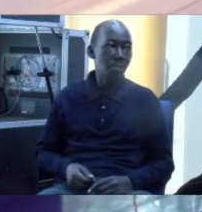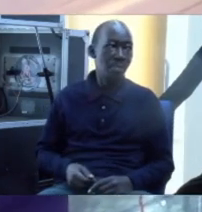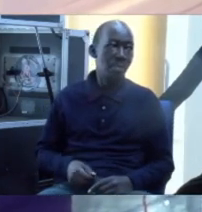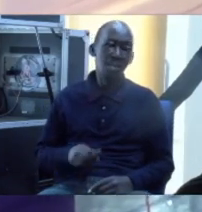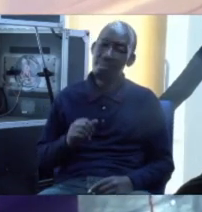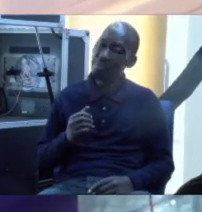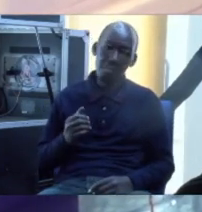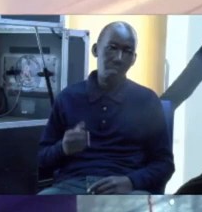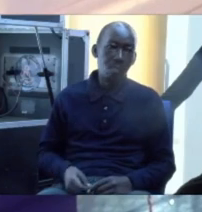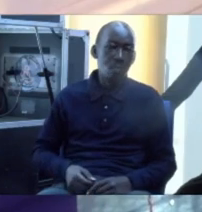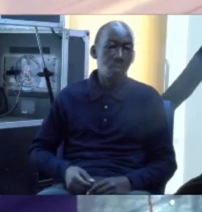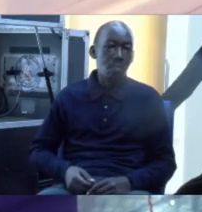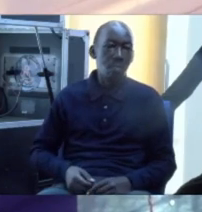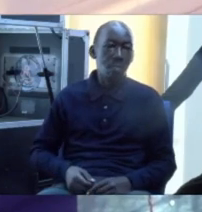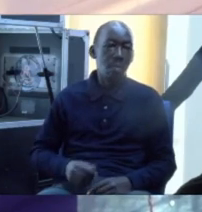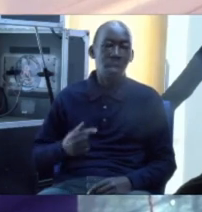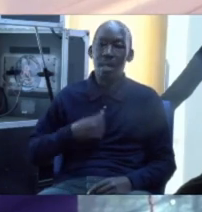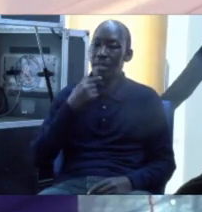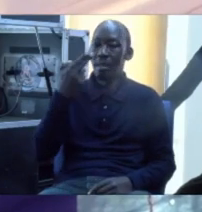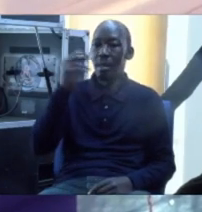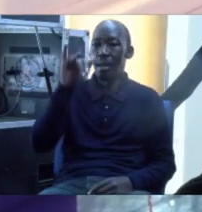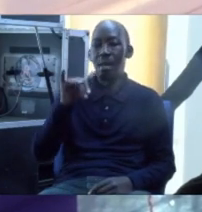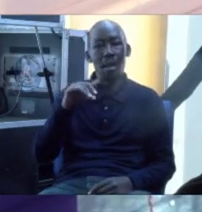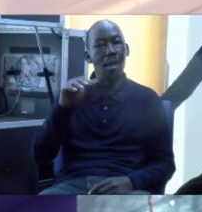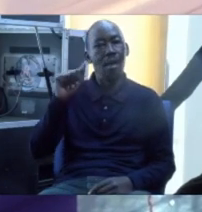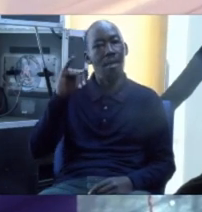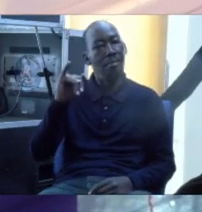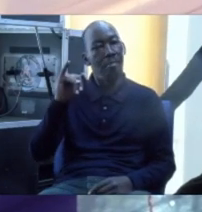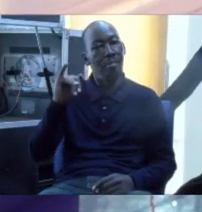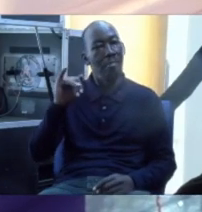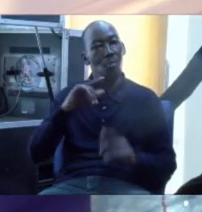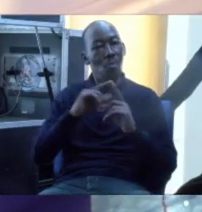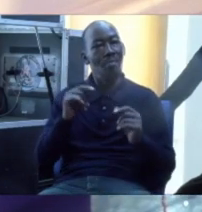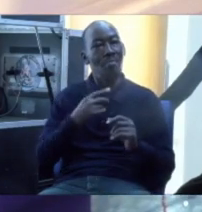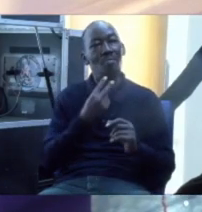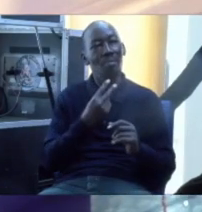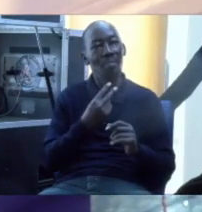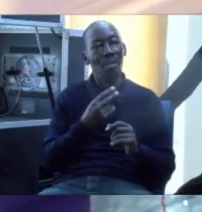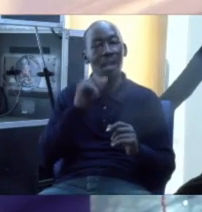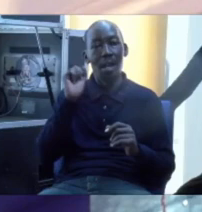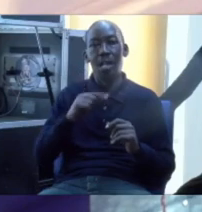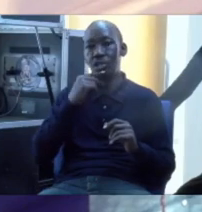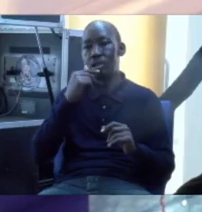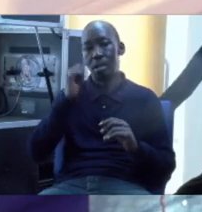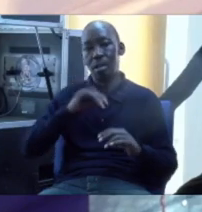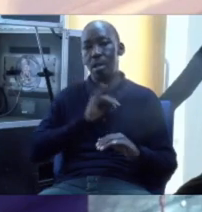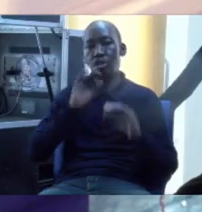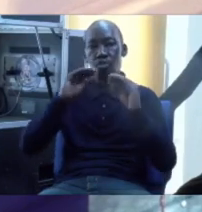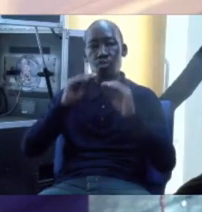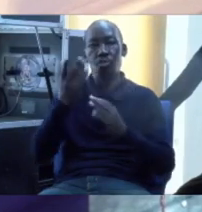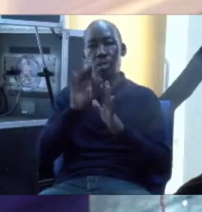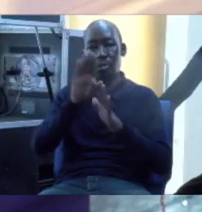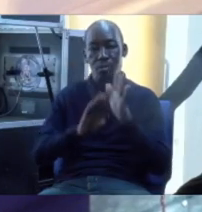Hai. Nimesema hai. Na nimesema hai. Can I teach you a scripture? Hebu nikufundishe. Can I